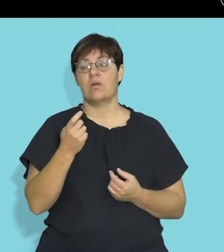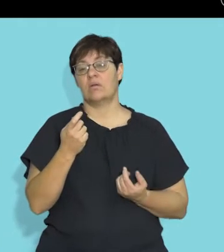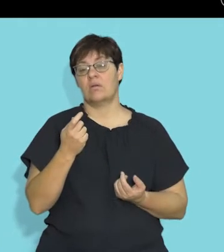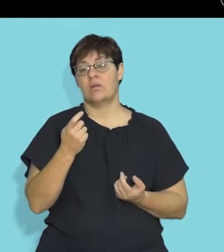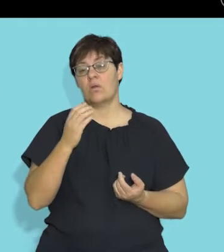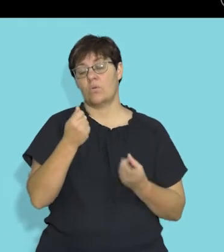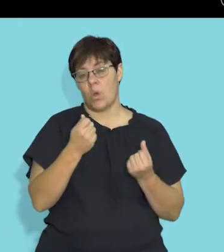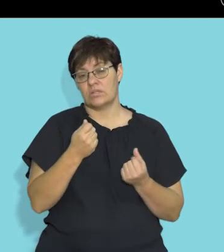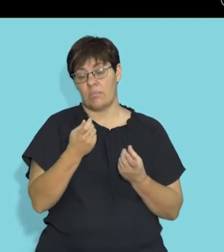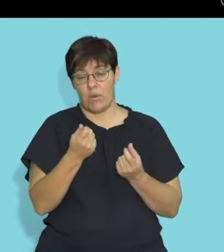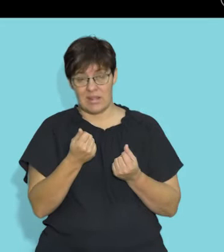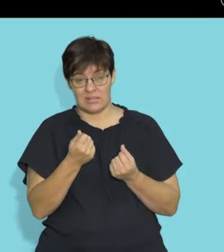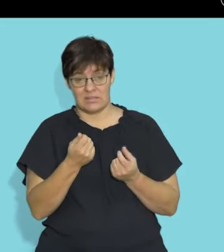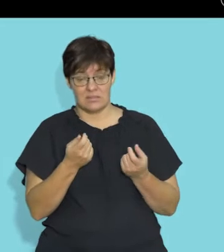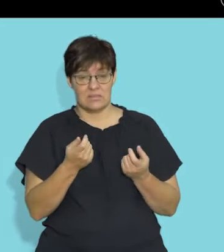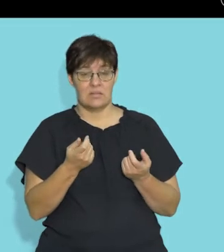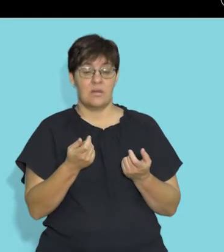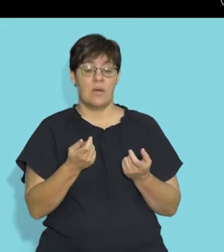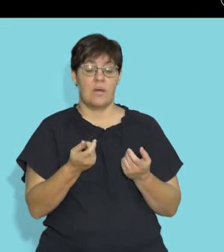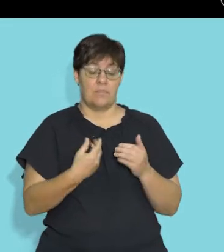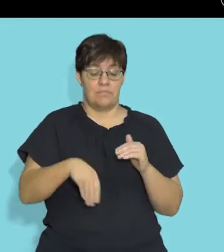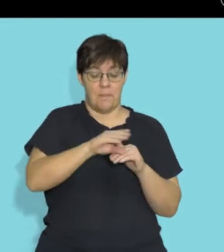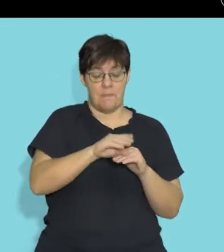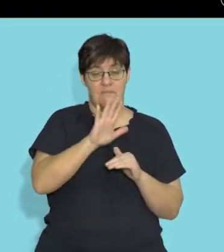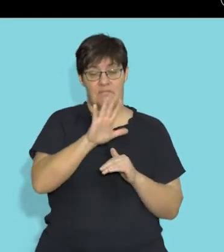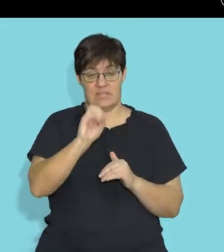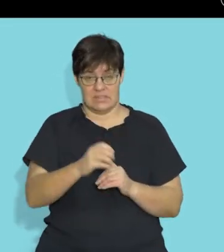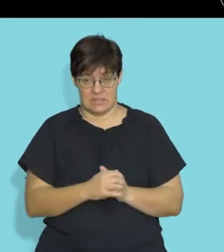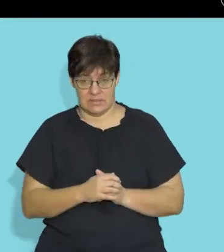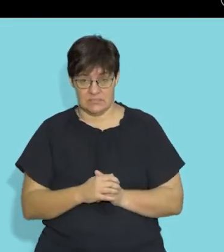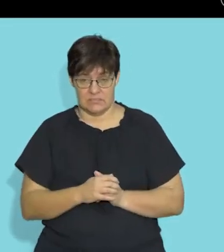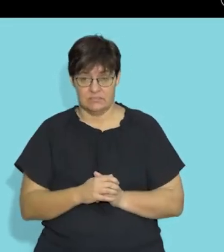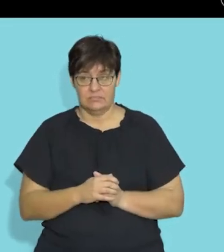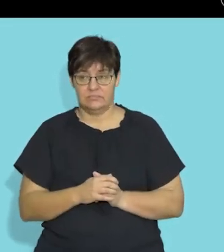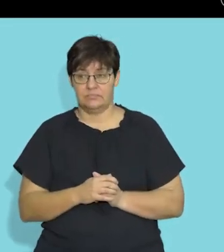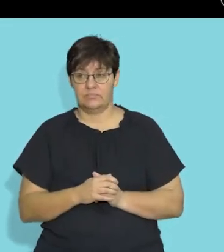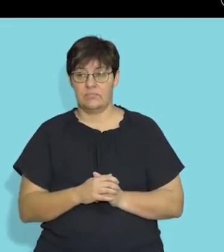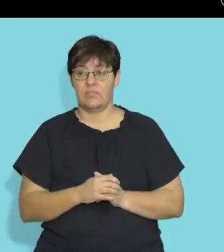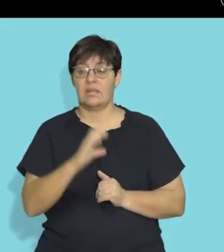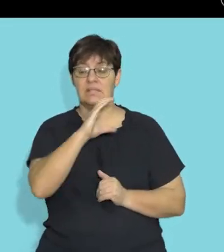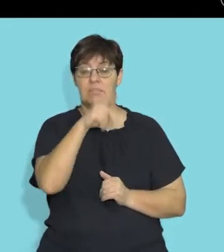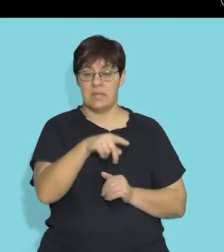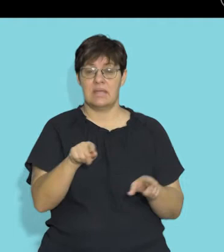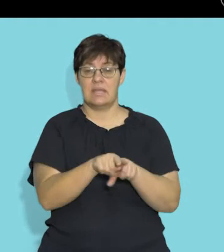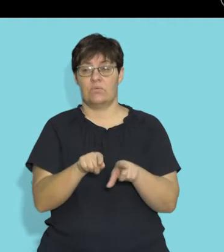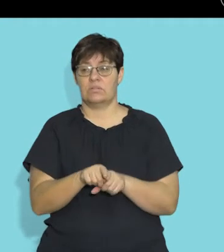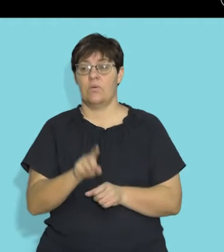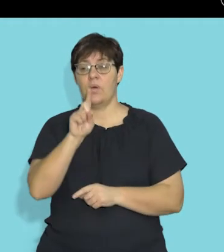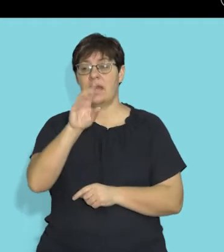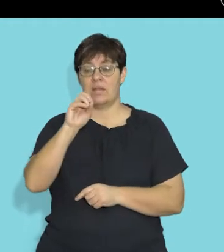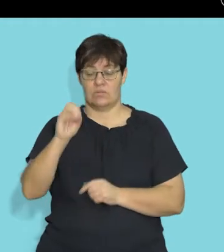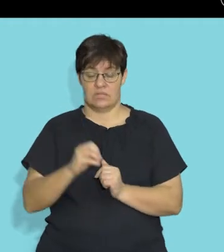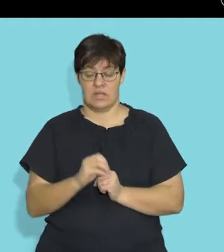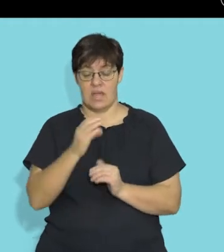plus 50. I've done this specifically for this question here to make you aware that your cost price is 100,